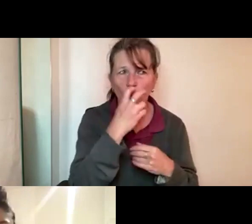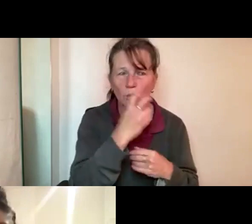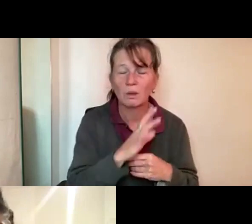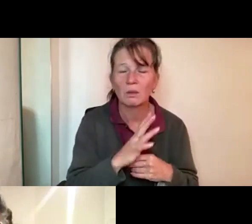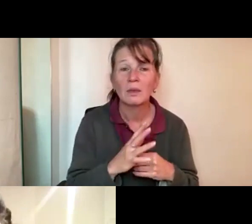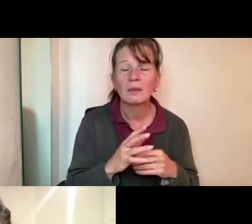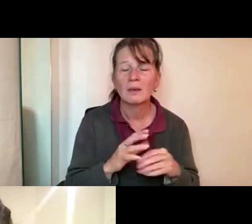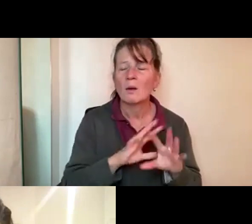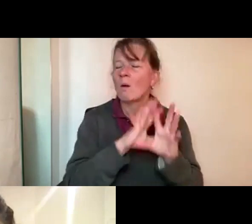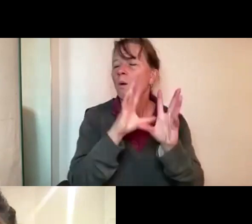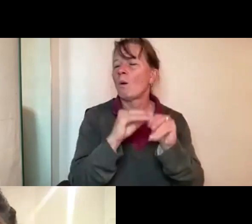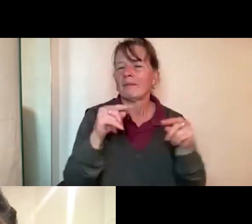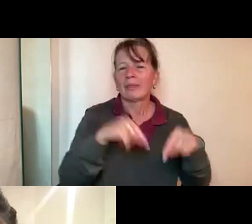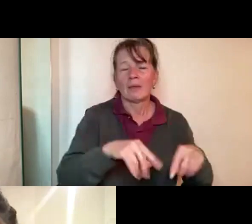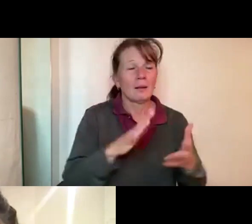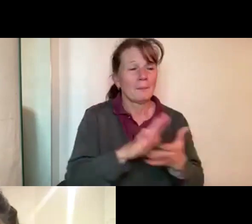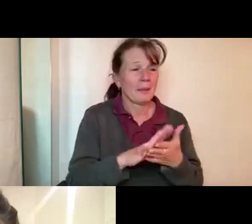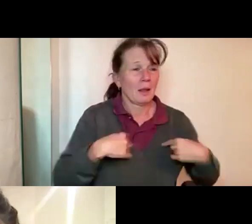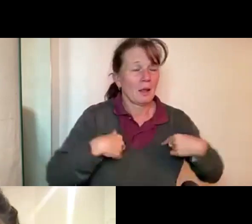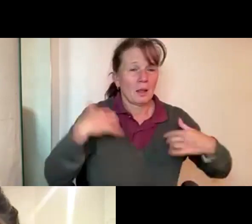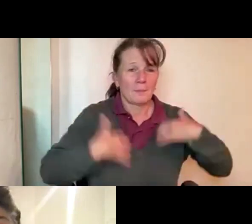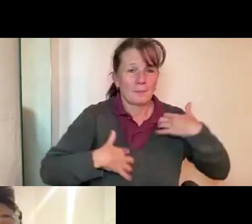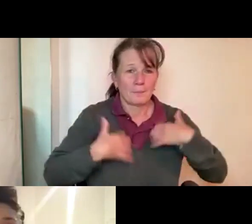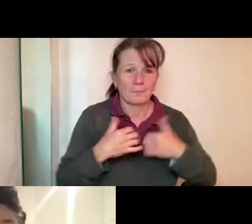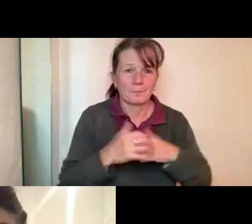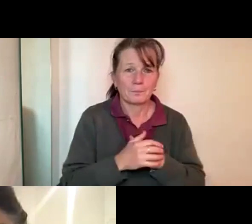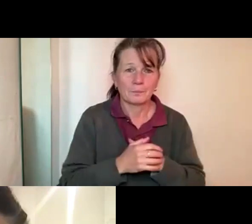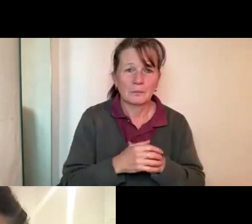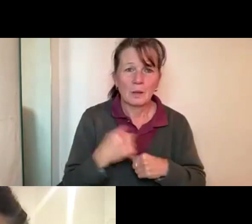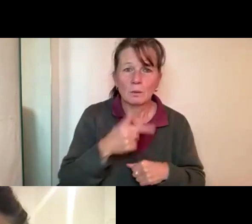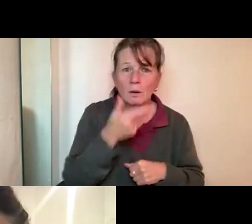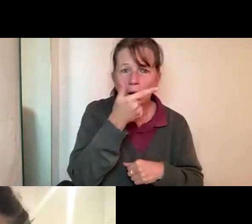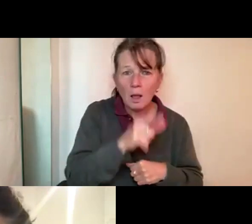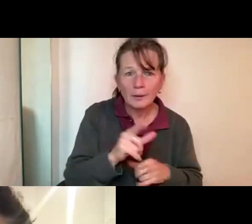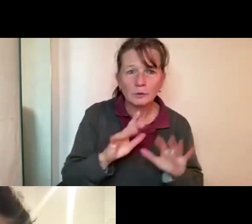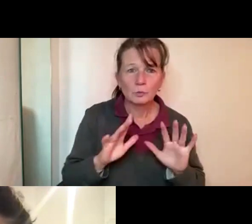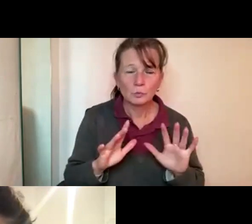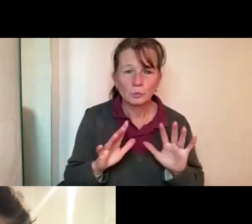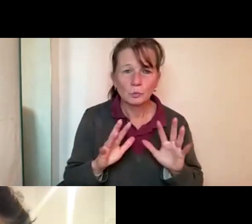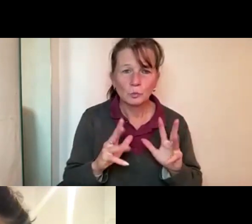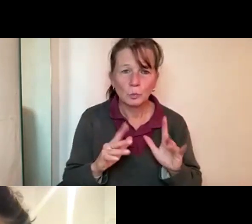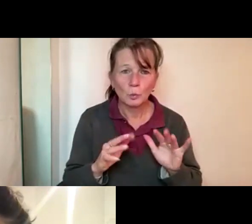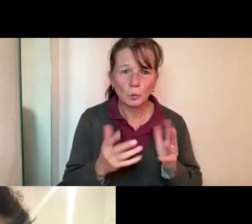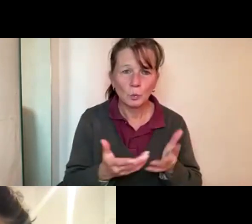All of that excited me a lot, and I was fortunate enough to